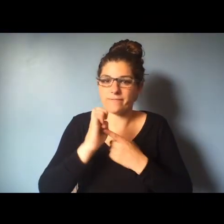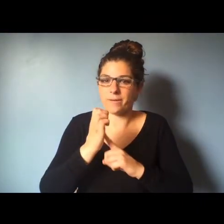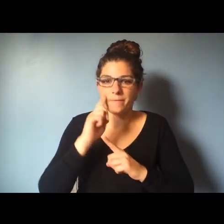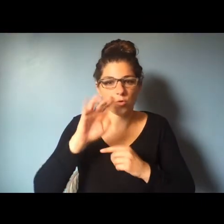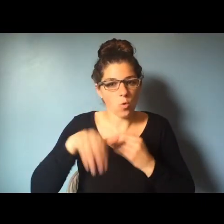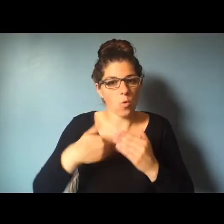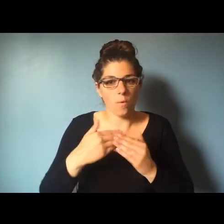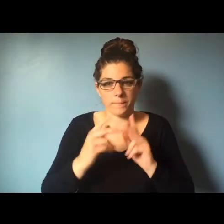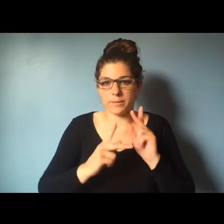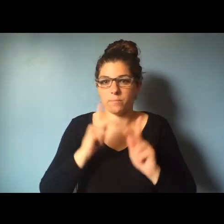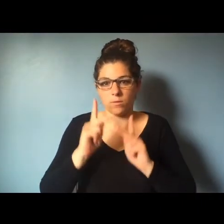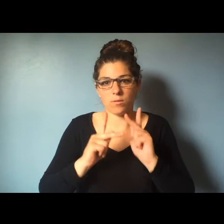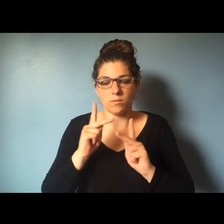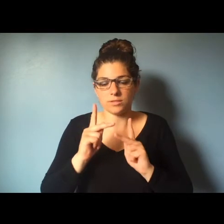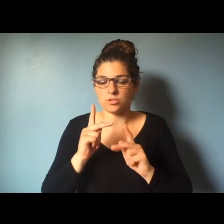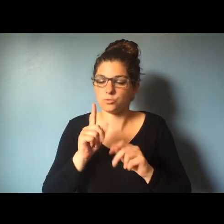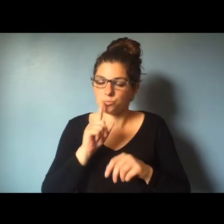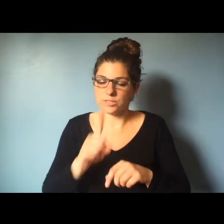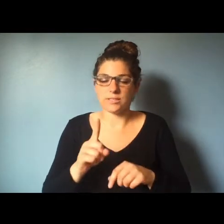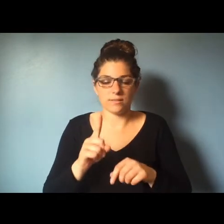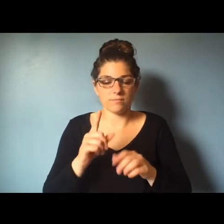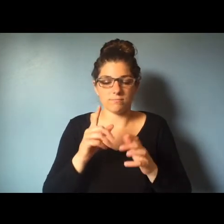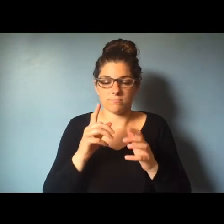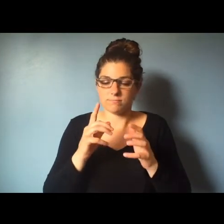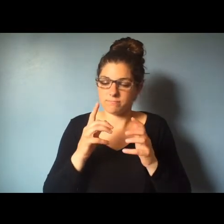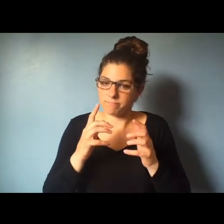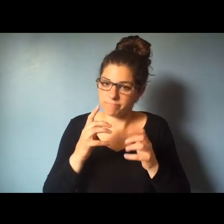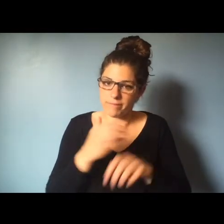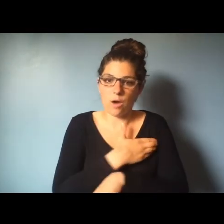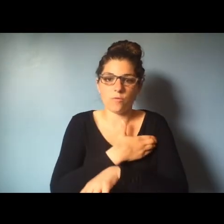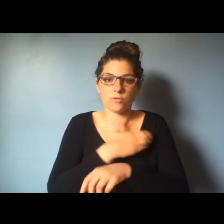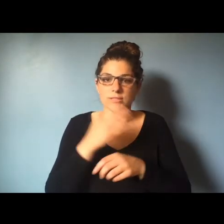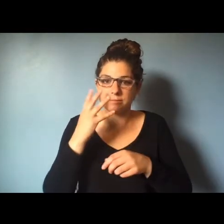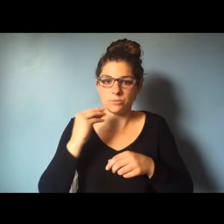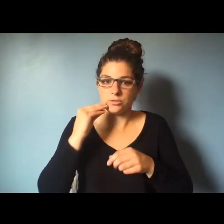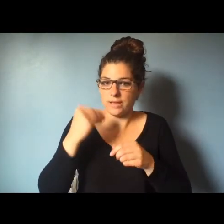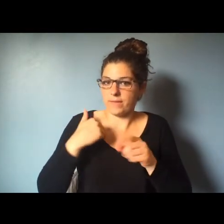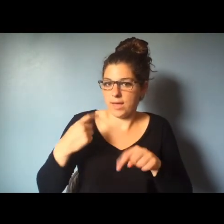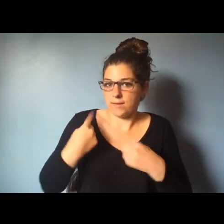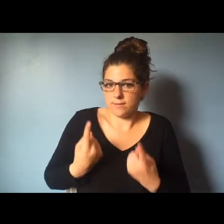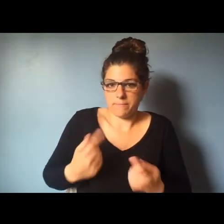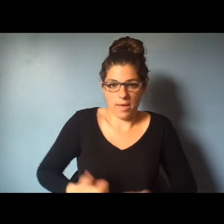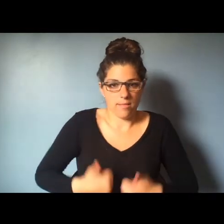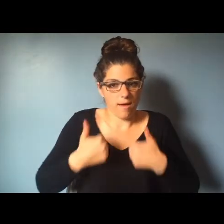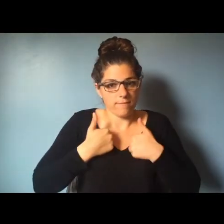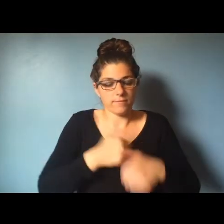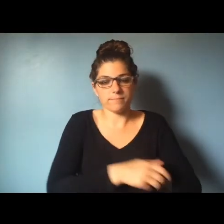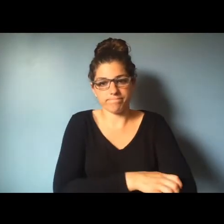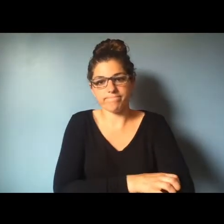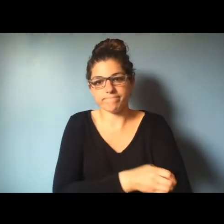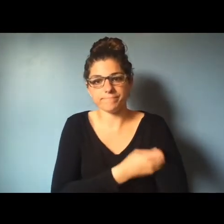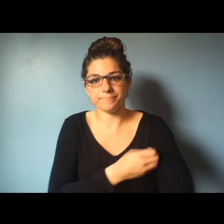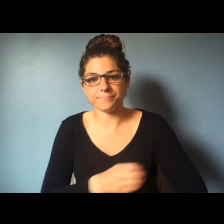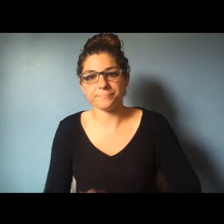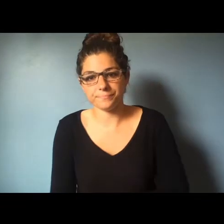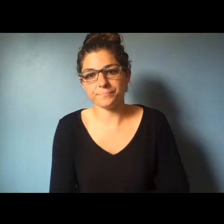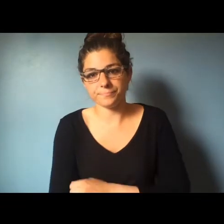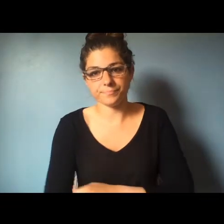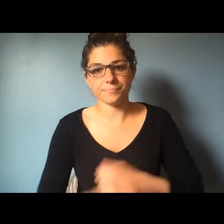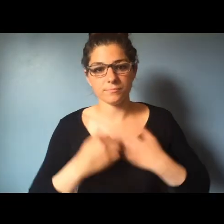people. And it's one of the most powerful experiences that I've had in my entire life.